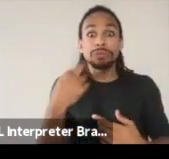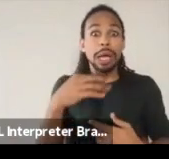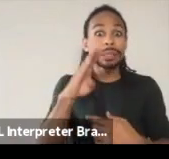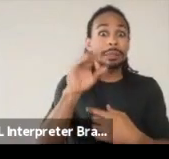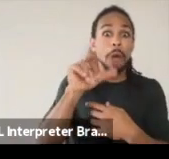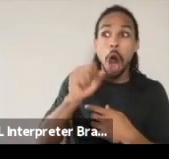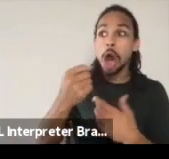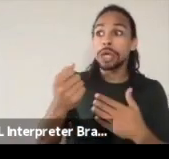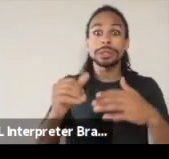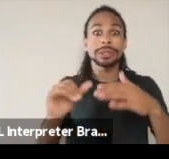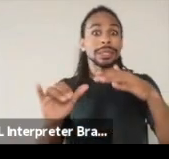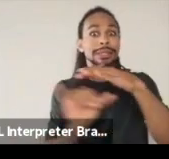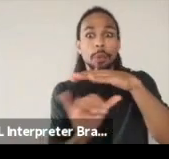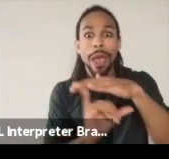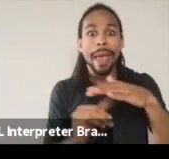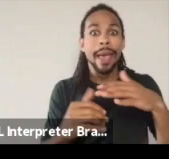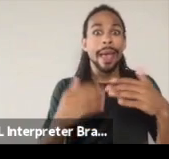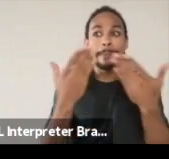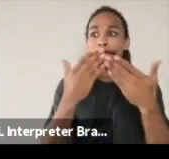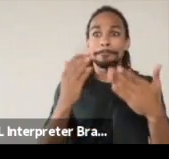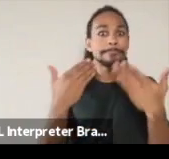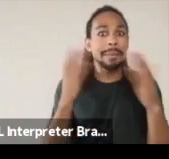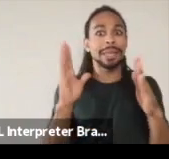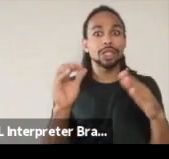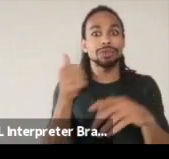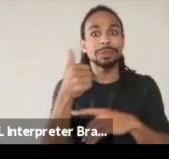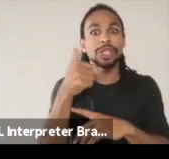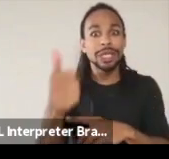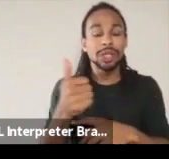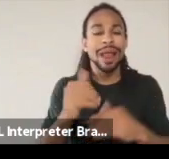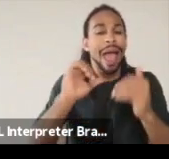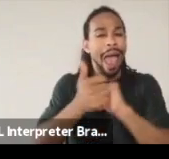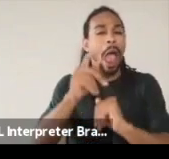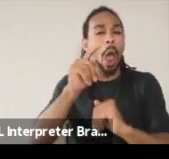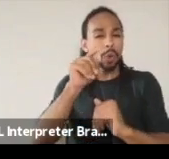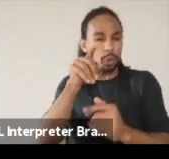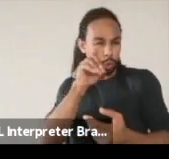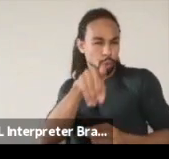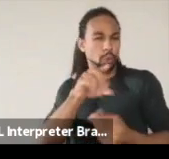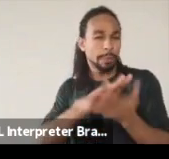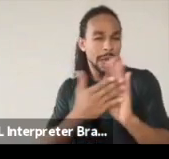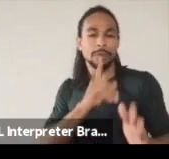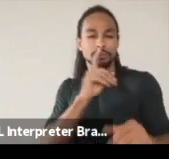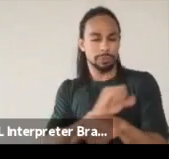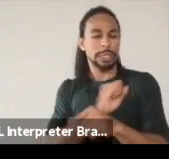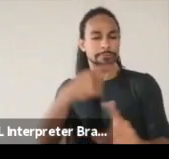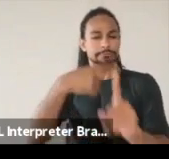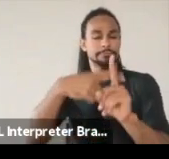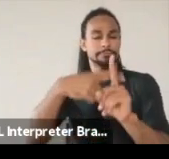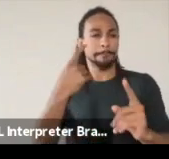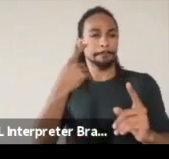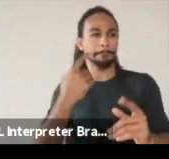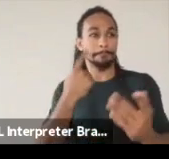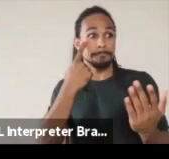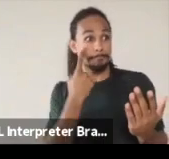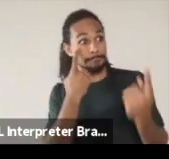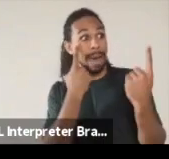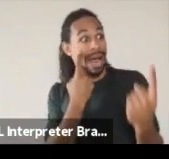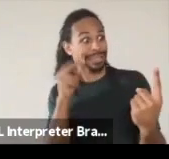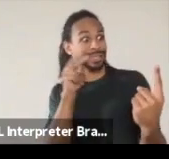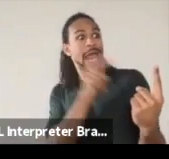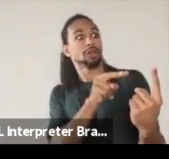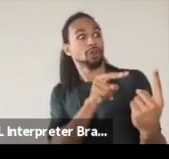to be bystanders when we see gendered violence or racialized violence in public spaces. And so